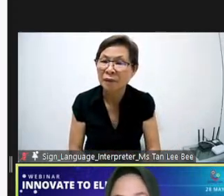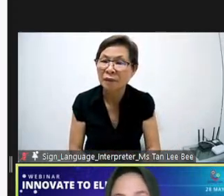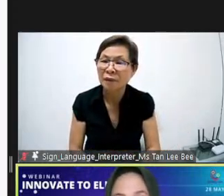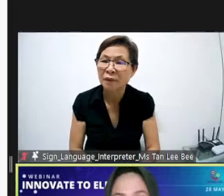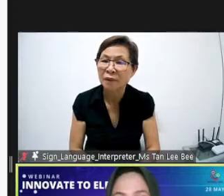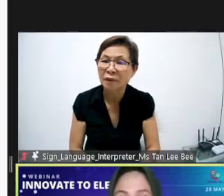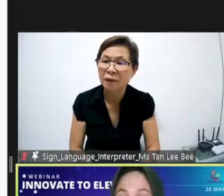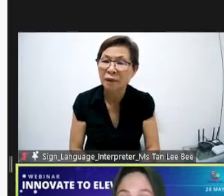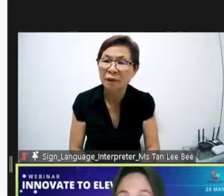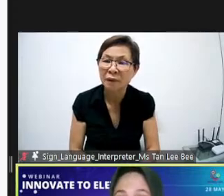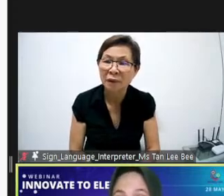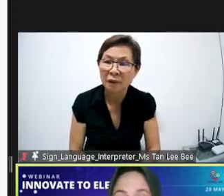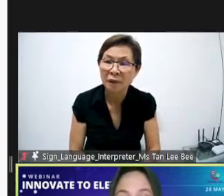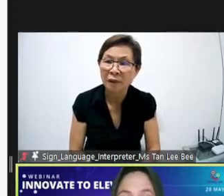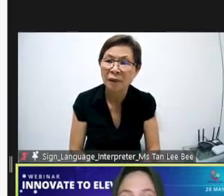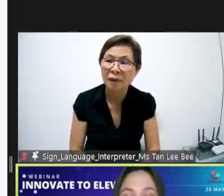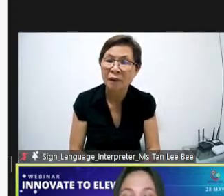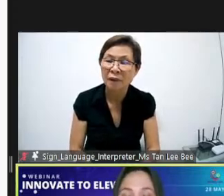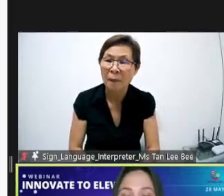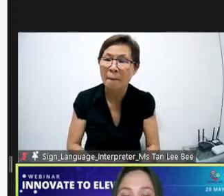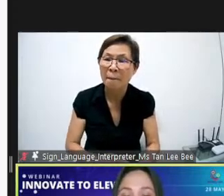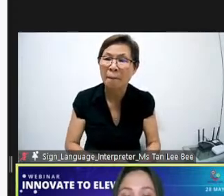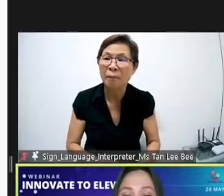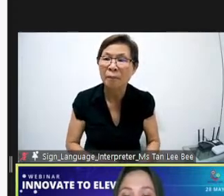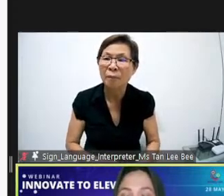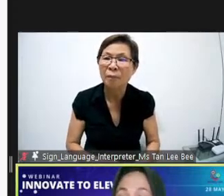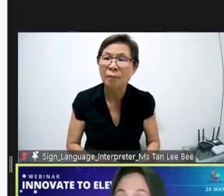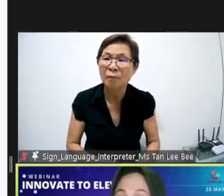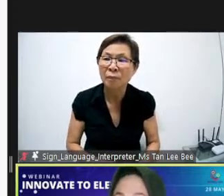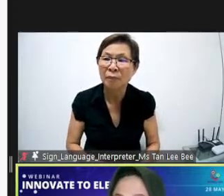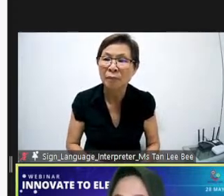demand by student,